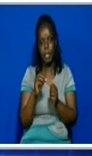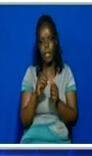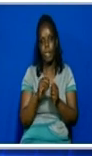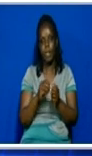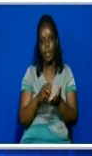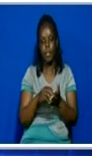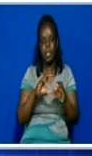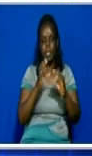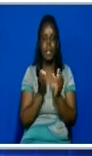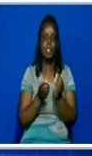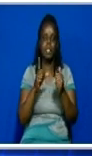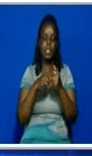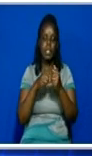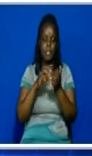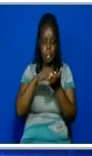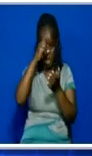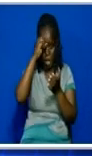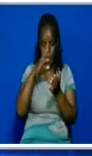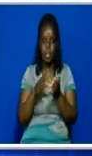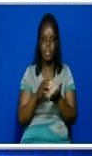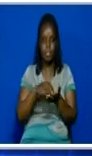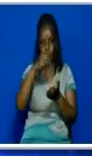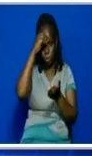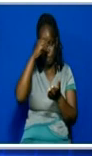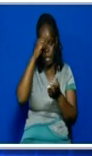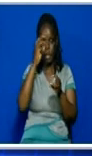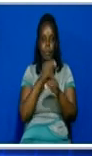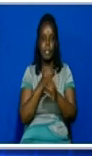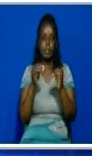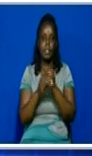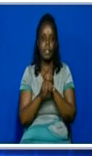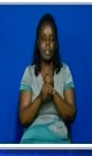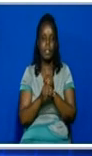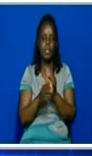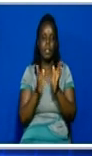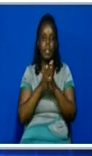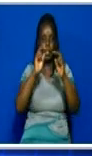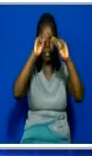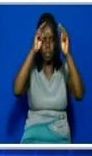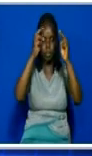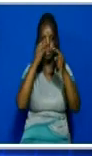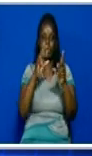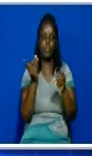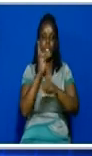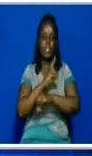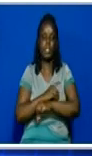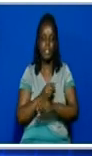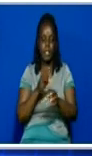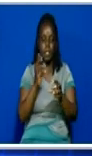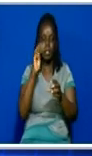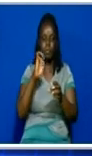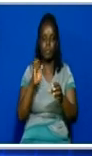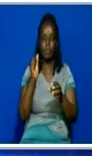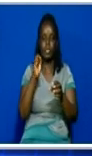we have our class 6 students who will be handling mathematics, and the topic of the day is measurement. Now,